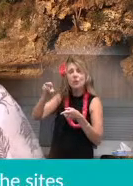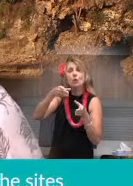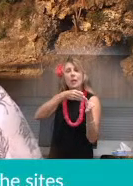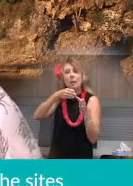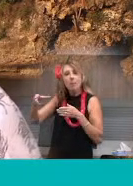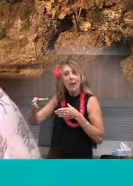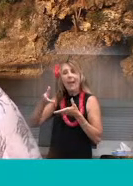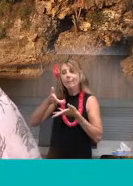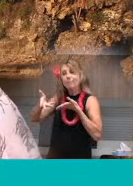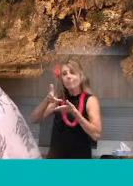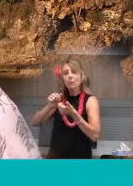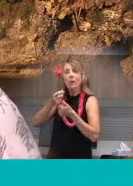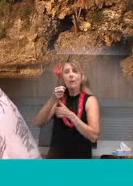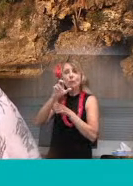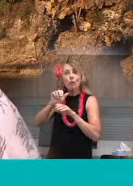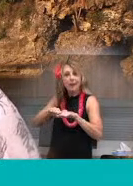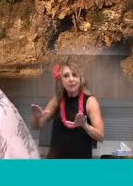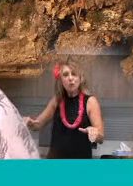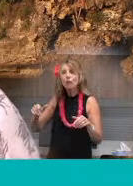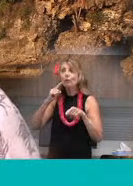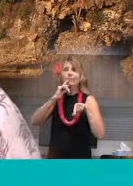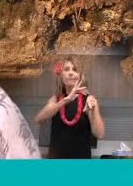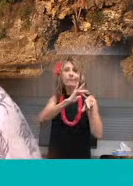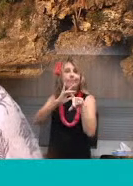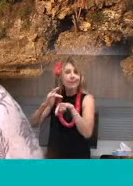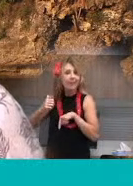and seeing the sights of Canada.